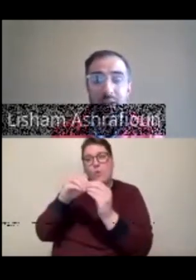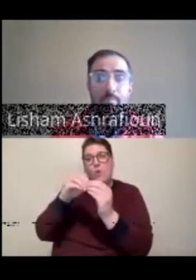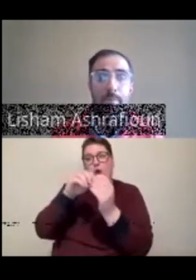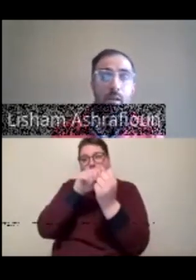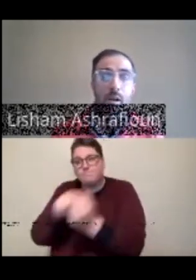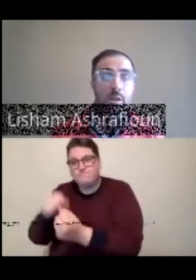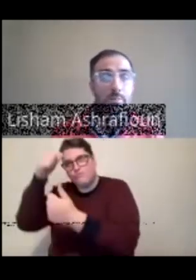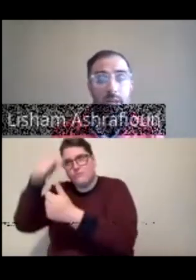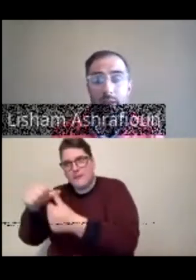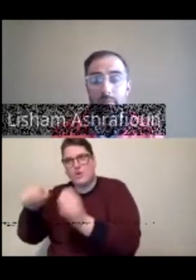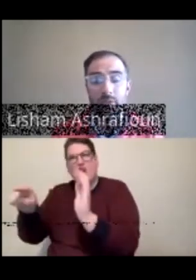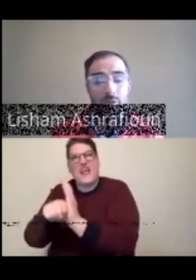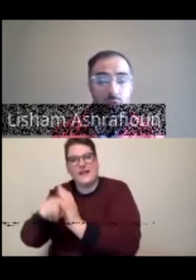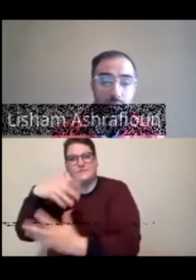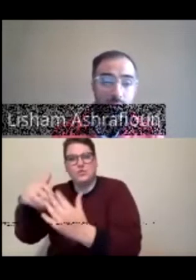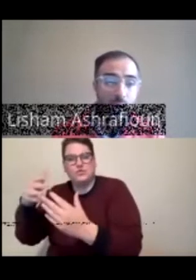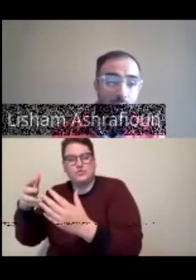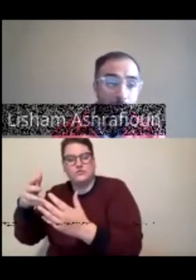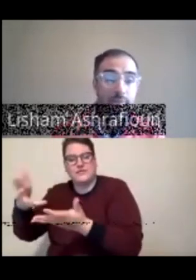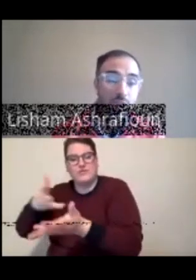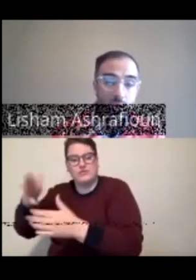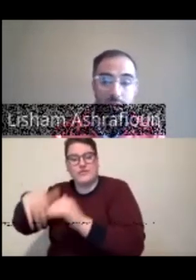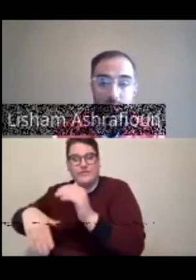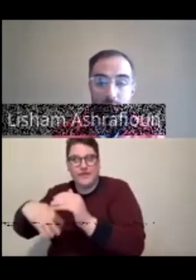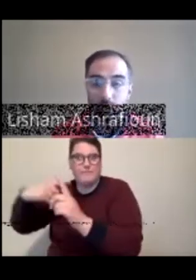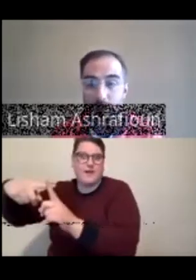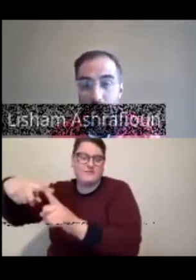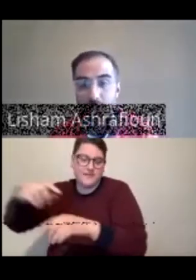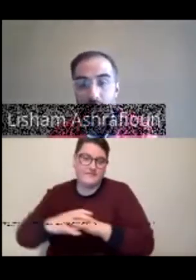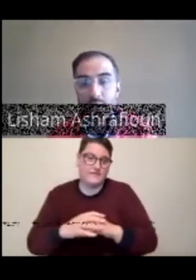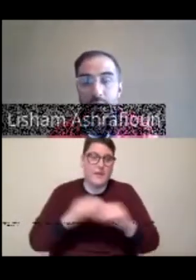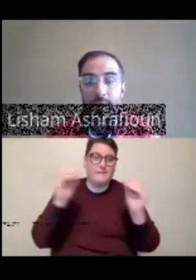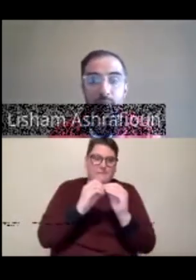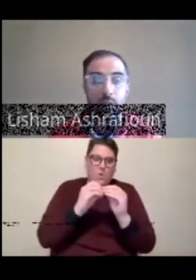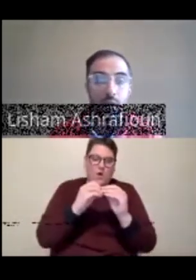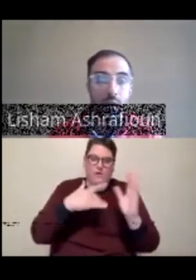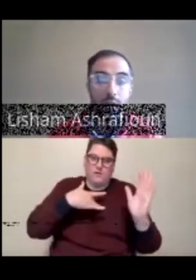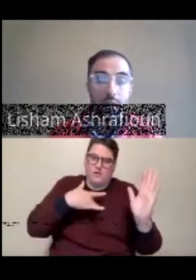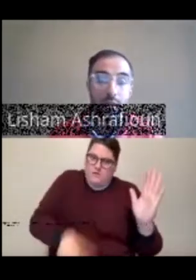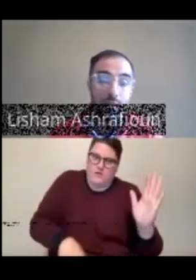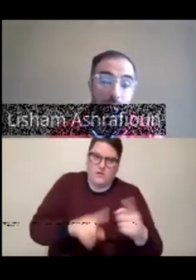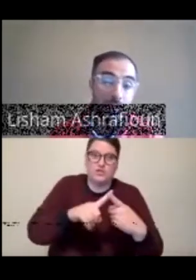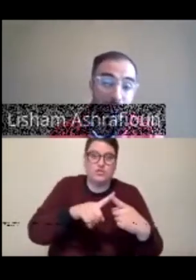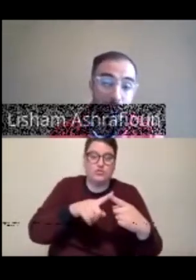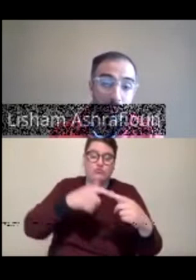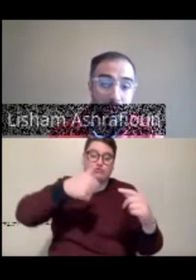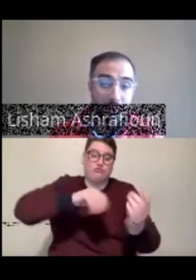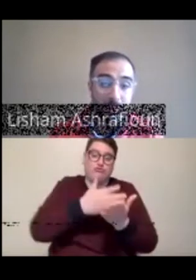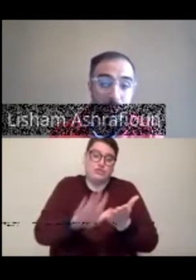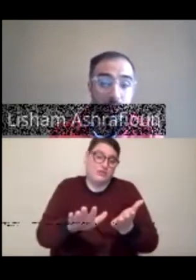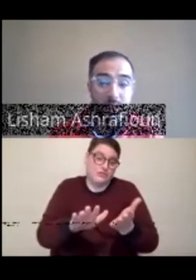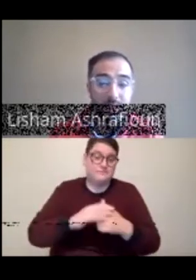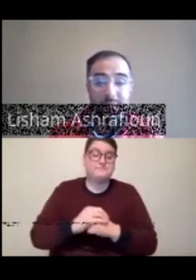interactions. Could be, sort of hypervigilance to rejection. And then it might also